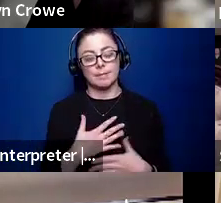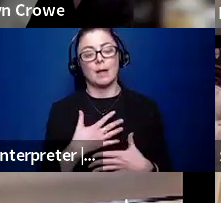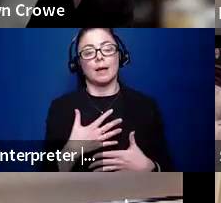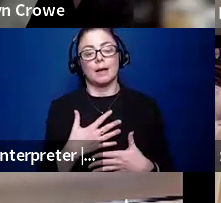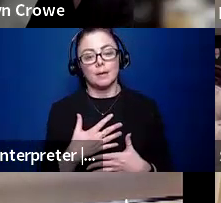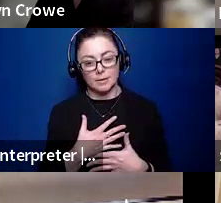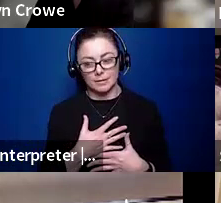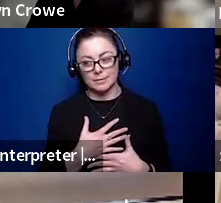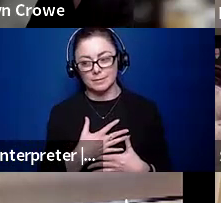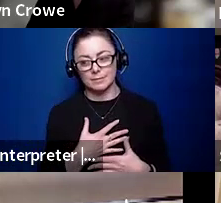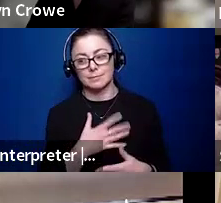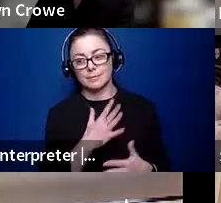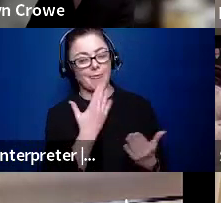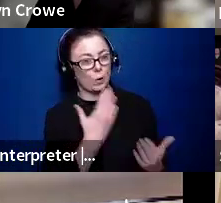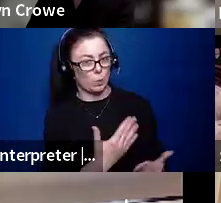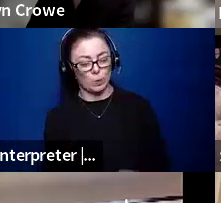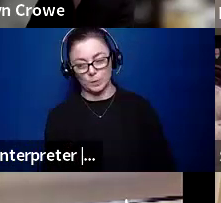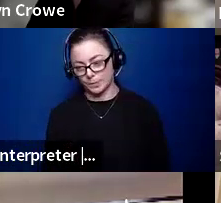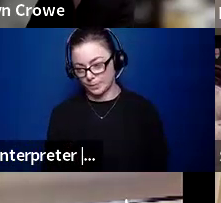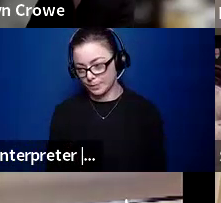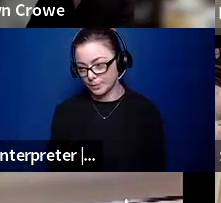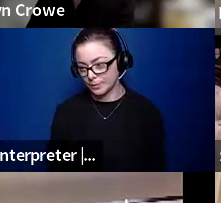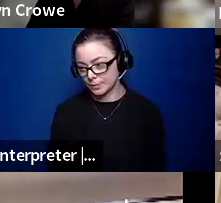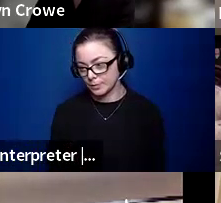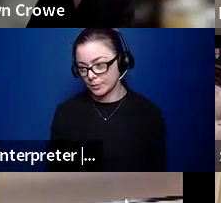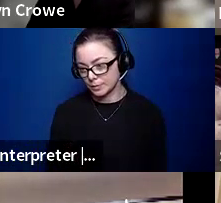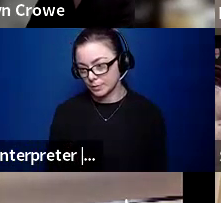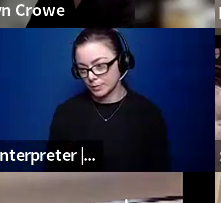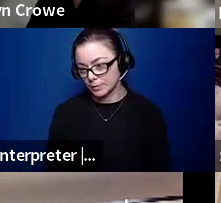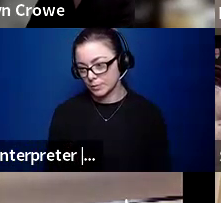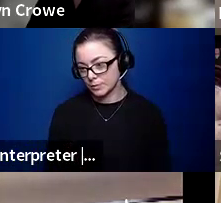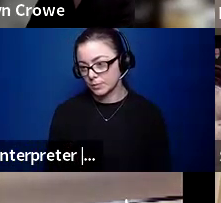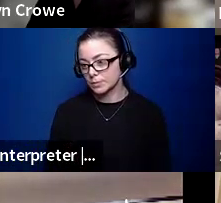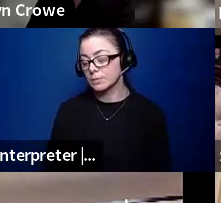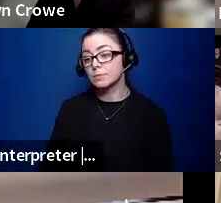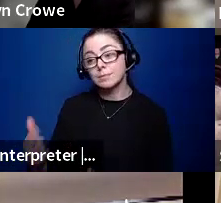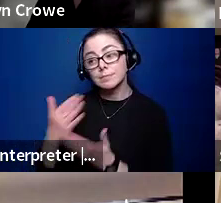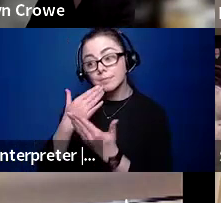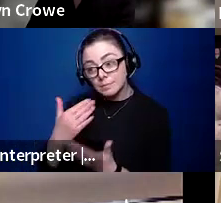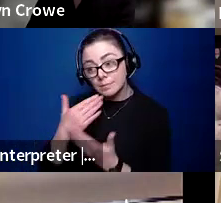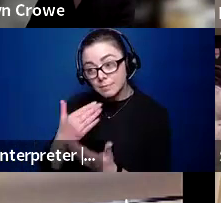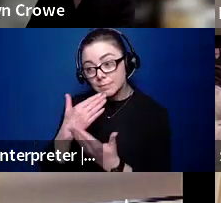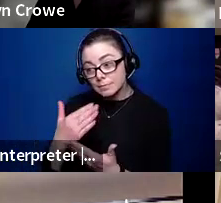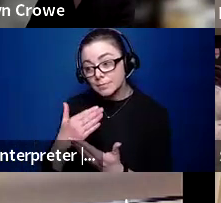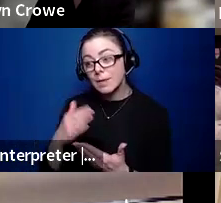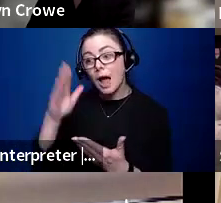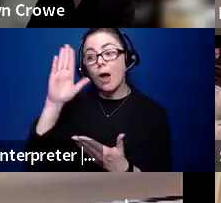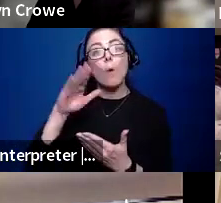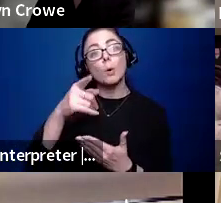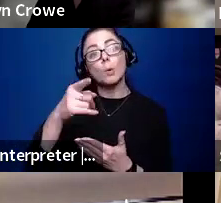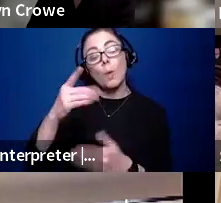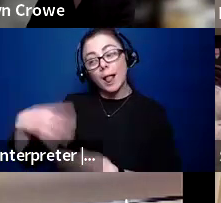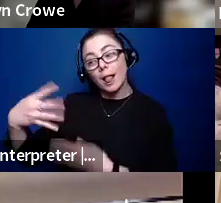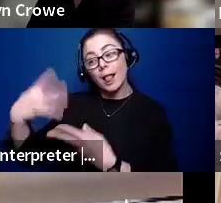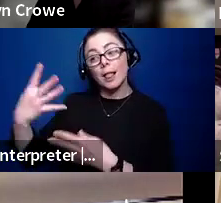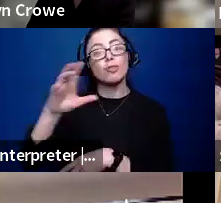Thank you. Thank you, Josephine. And I hope you go back into the chat and see all the love that was just given to you